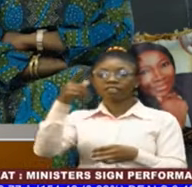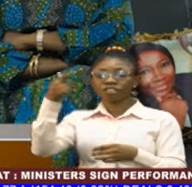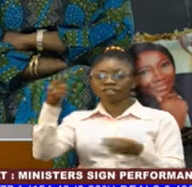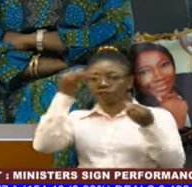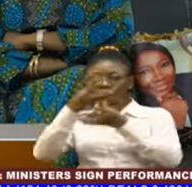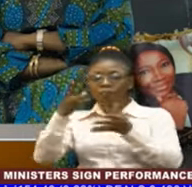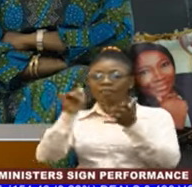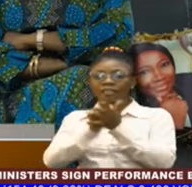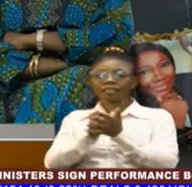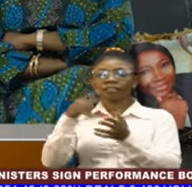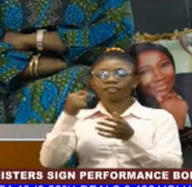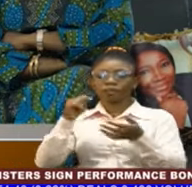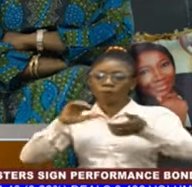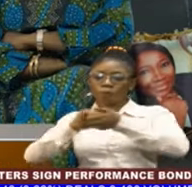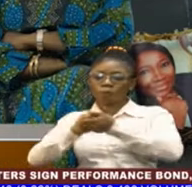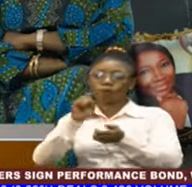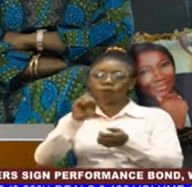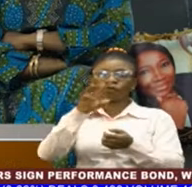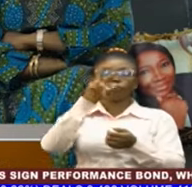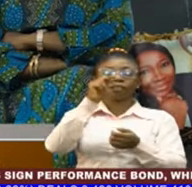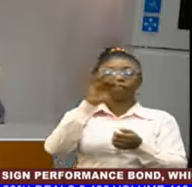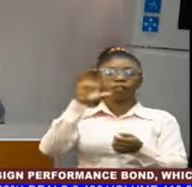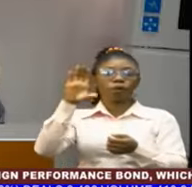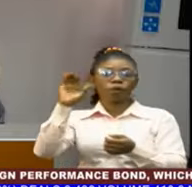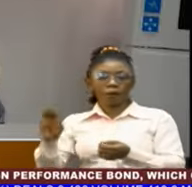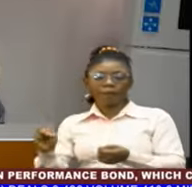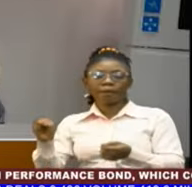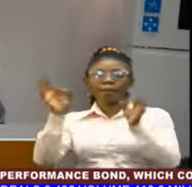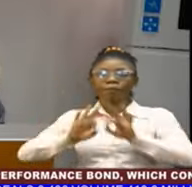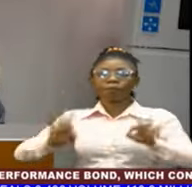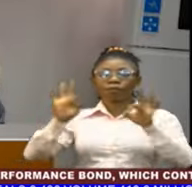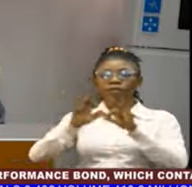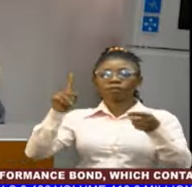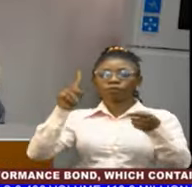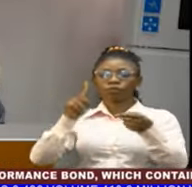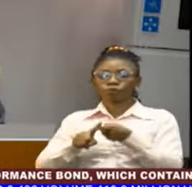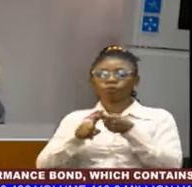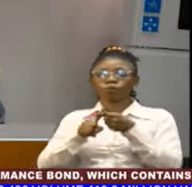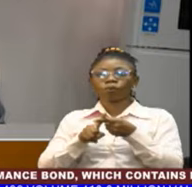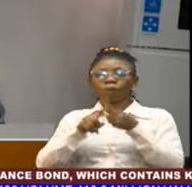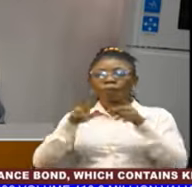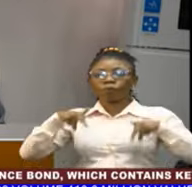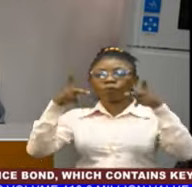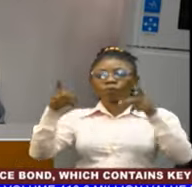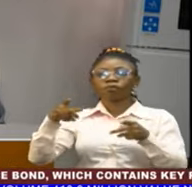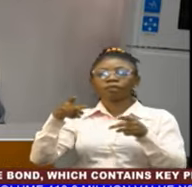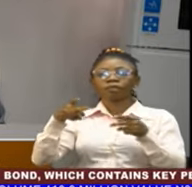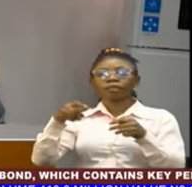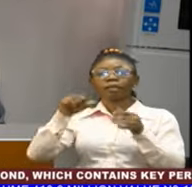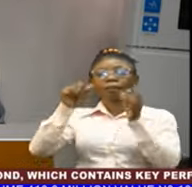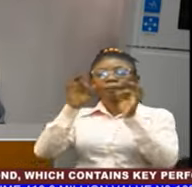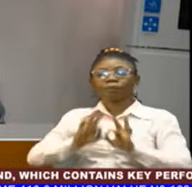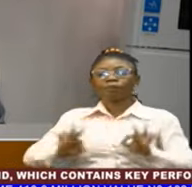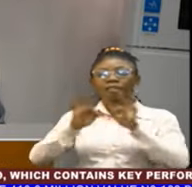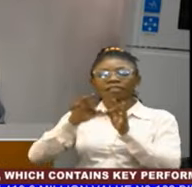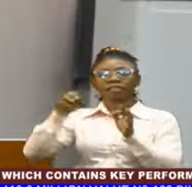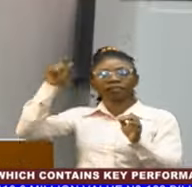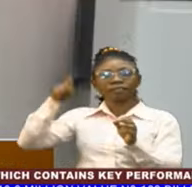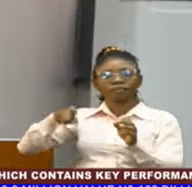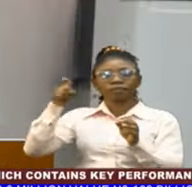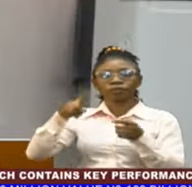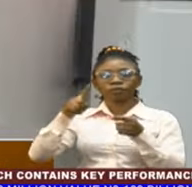the cooperation of NITCOM and DTAC was necessary to drive some of the major needs aimed at strengthening the mandates of both